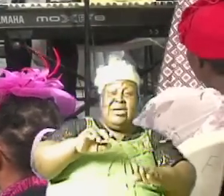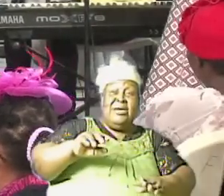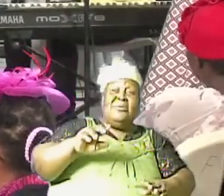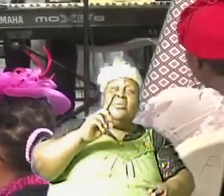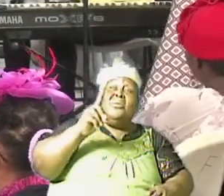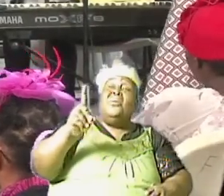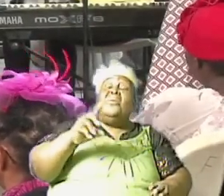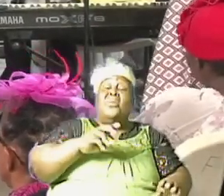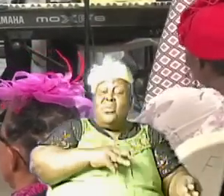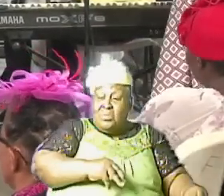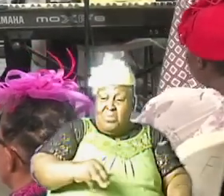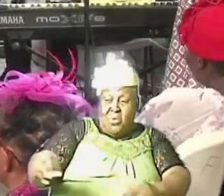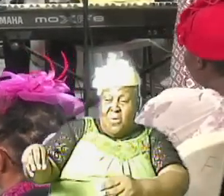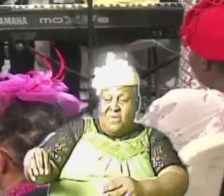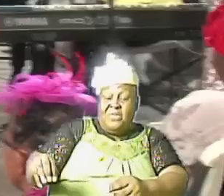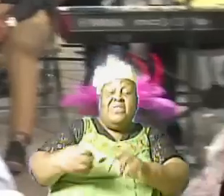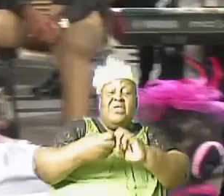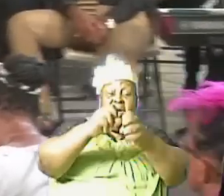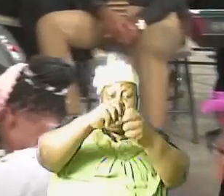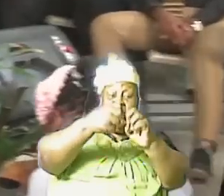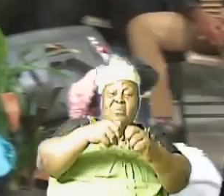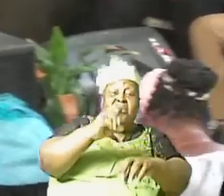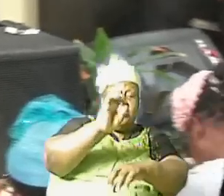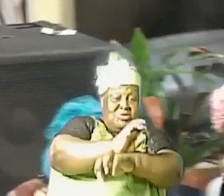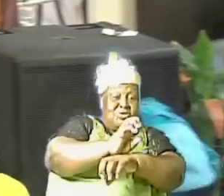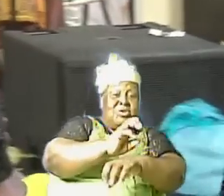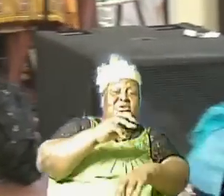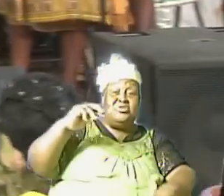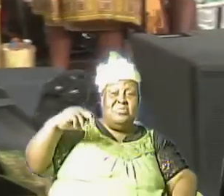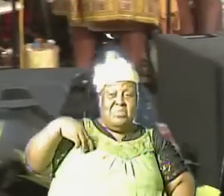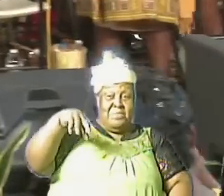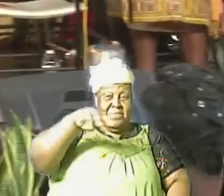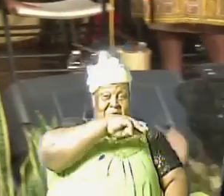That's a problem with church members today.